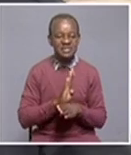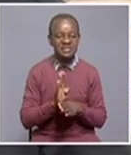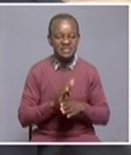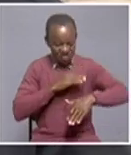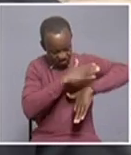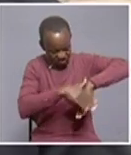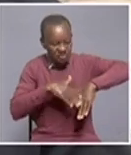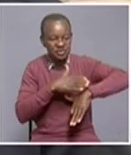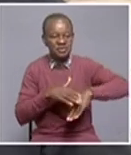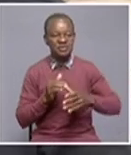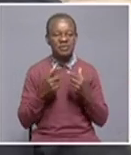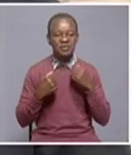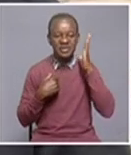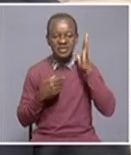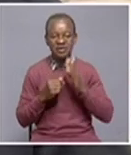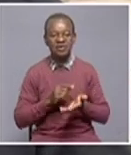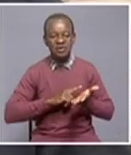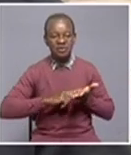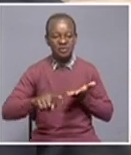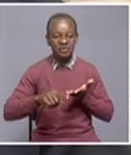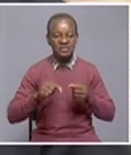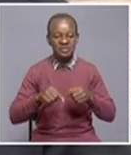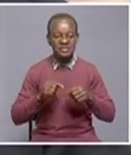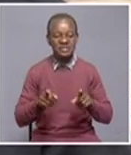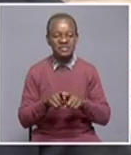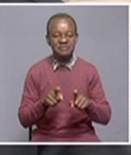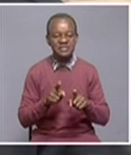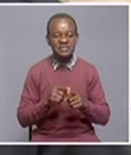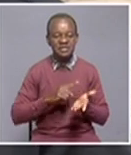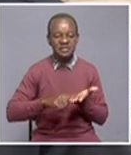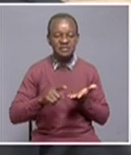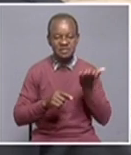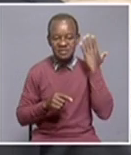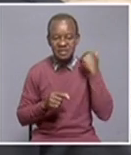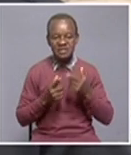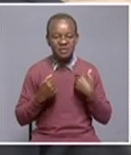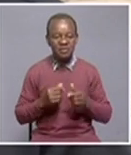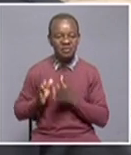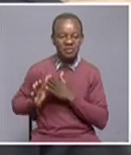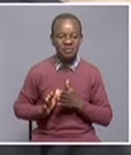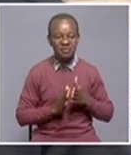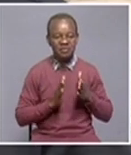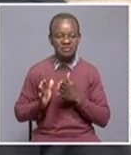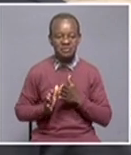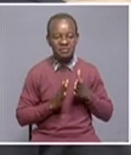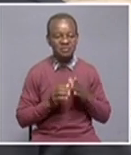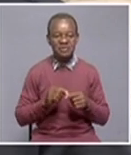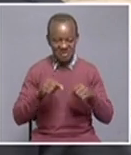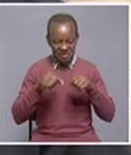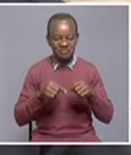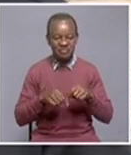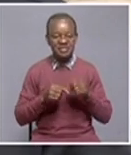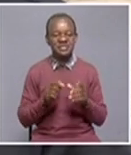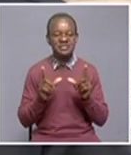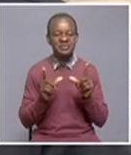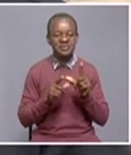that, this week and previously last week as well, in preparing to this event, a lot of